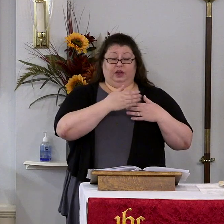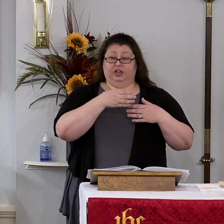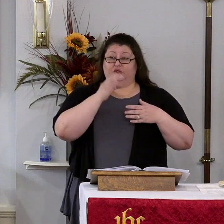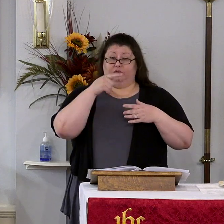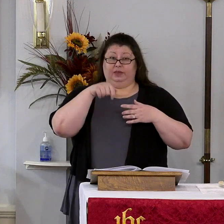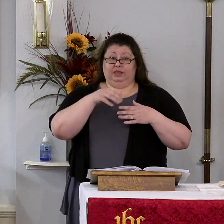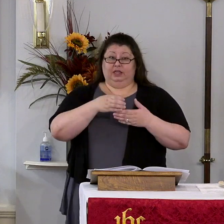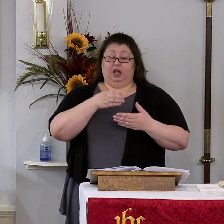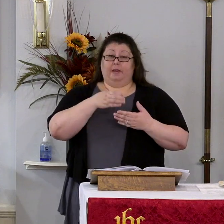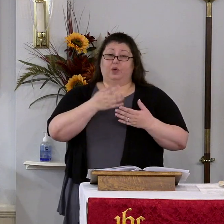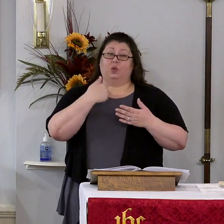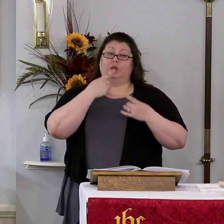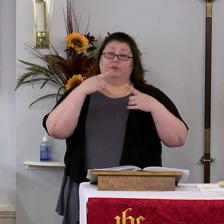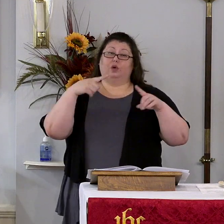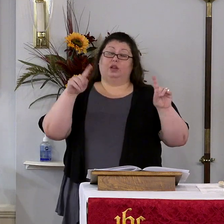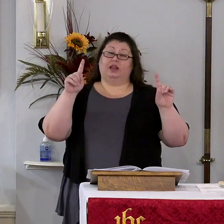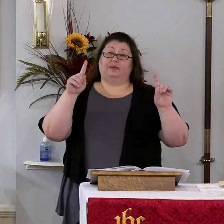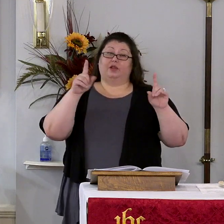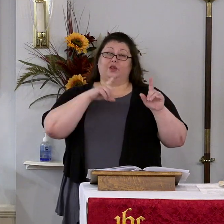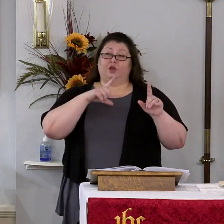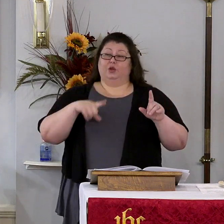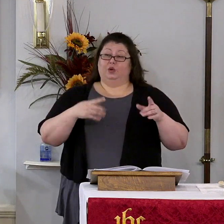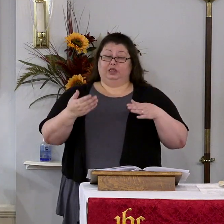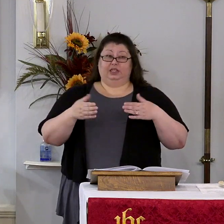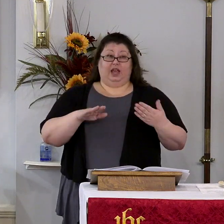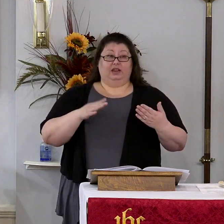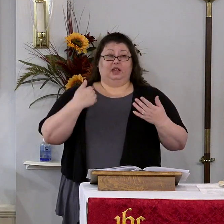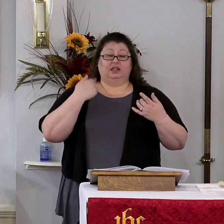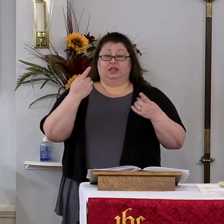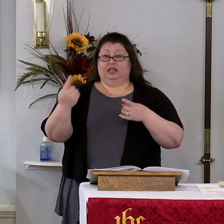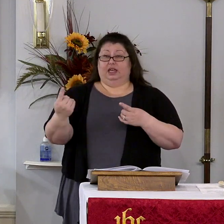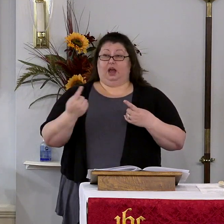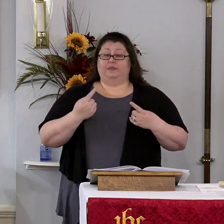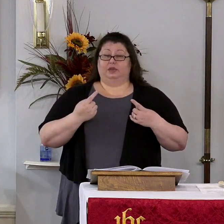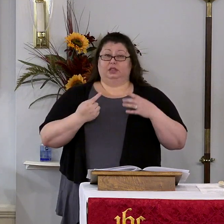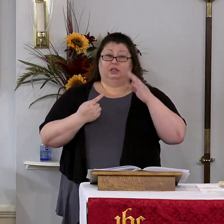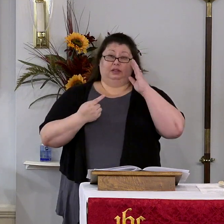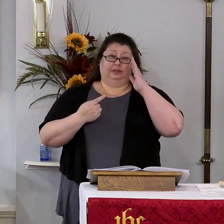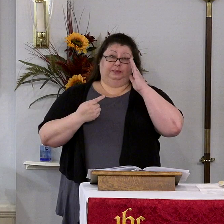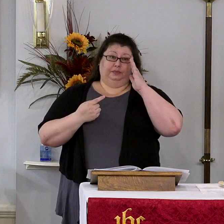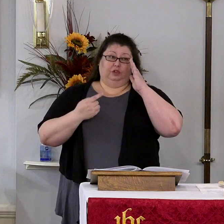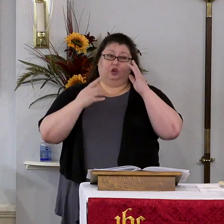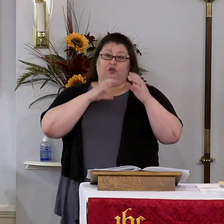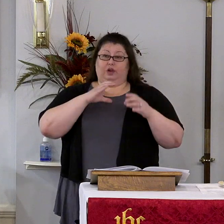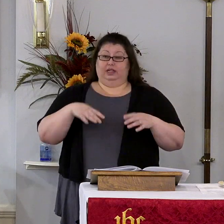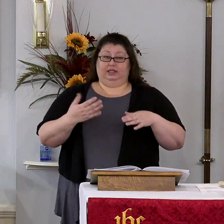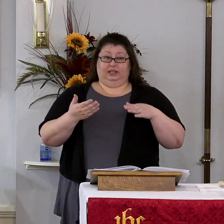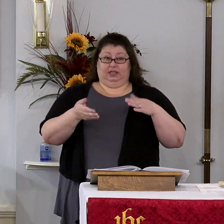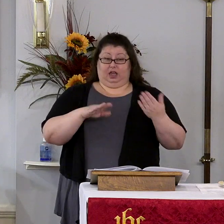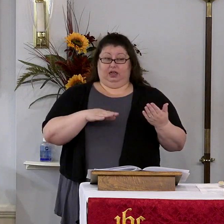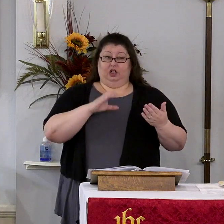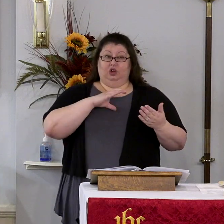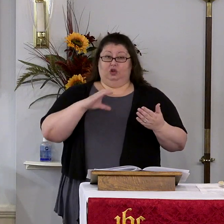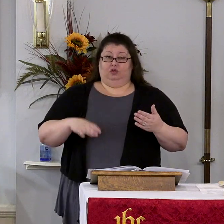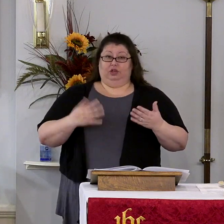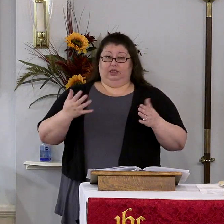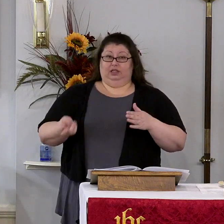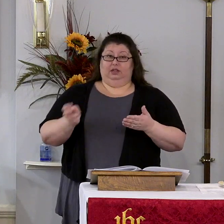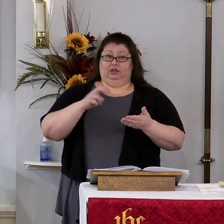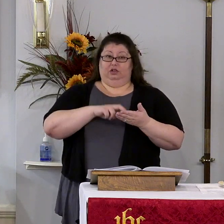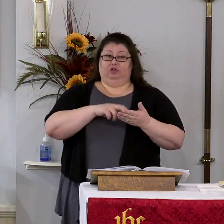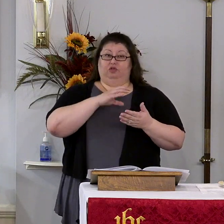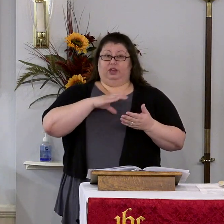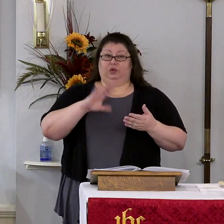this cup, we proclaim the Lord's death until he comes. Christ has died. Christ is